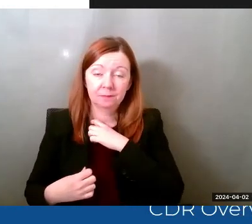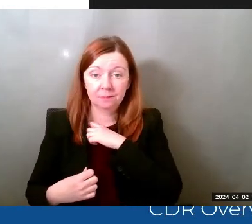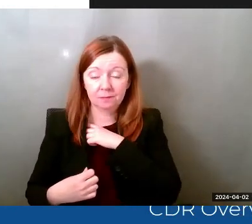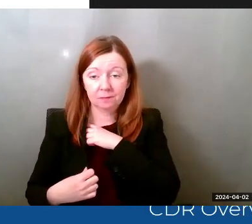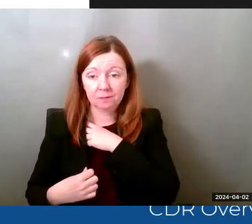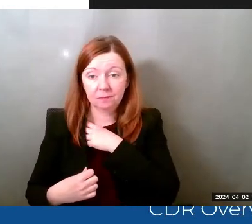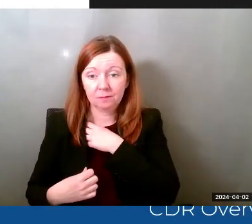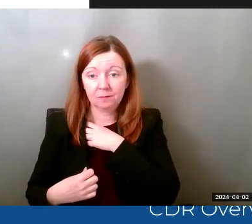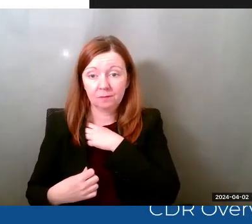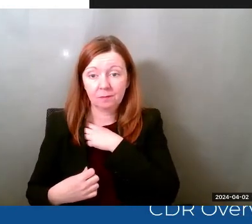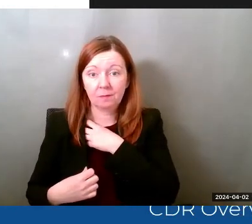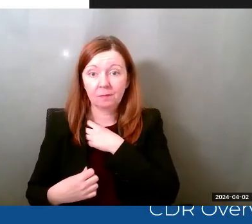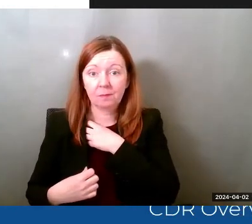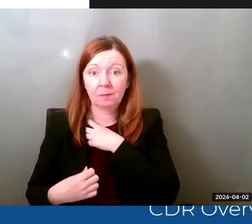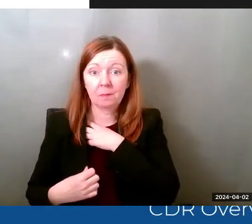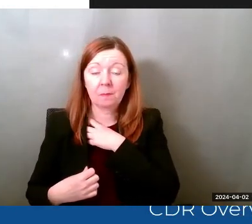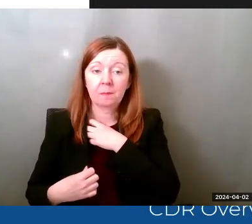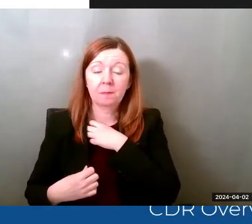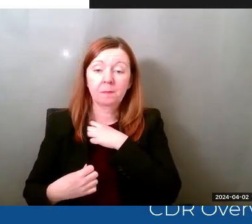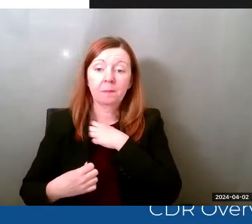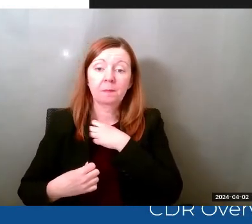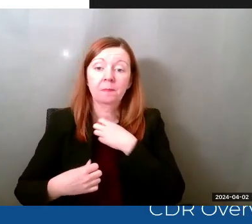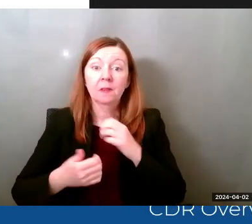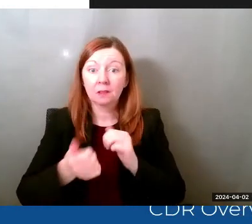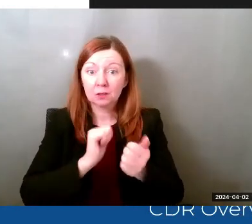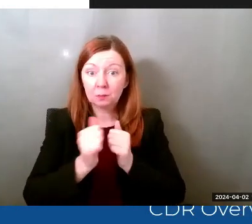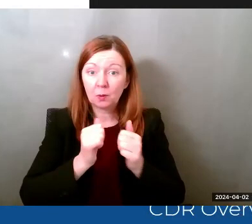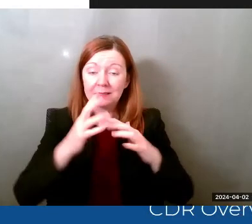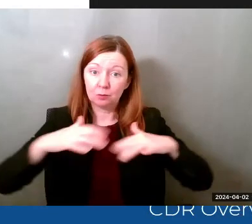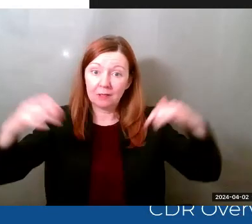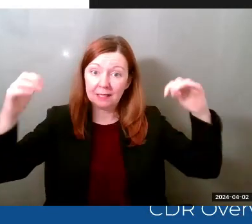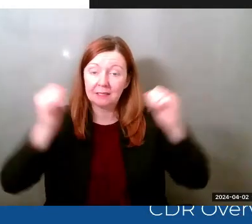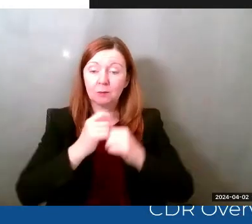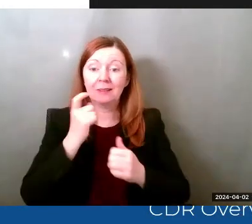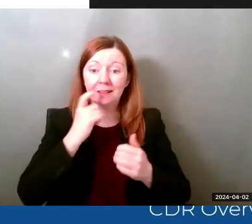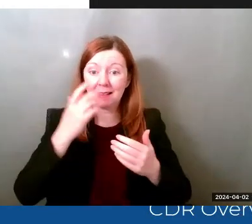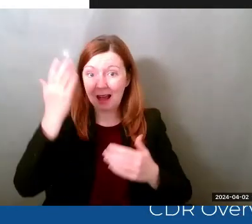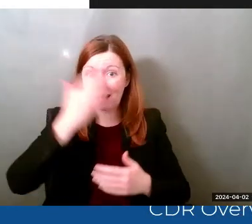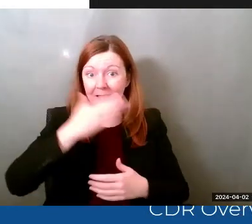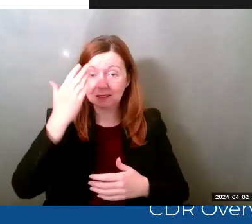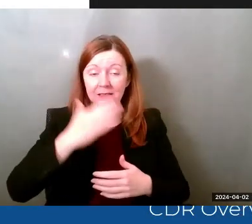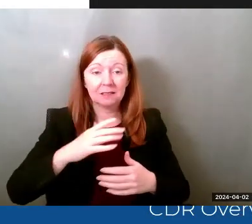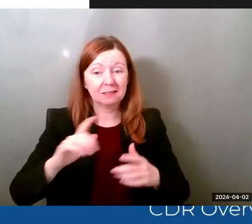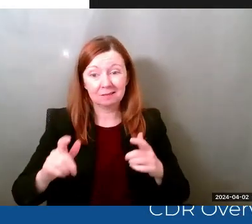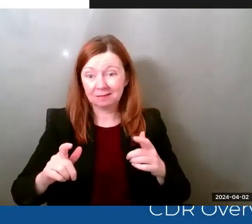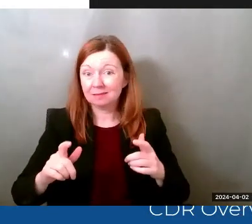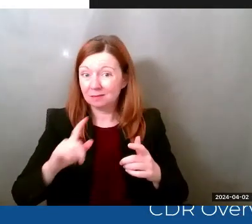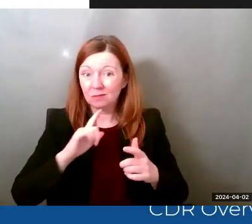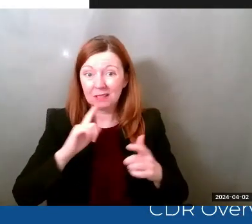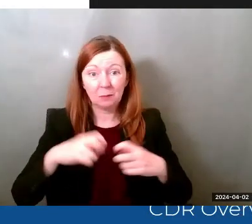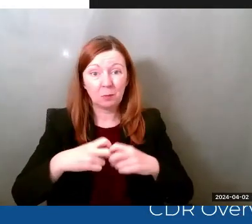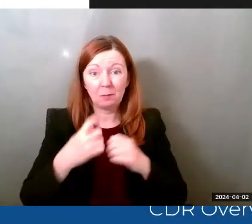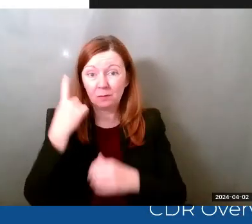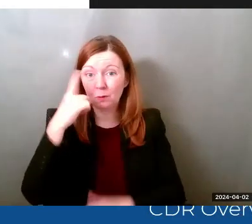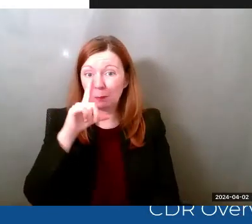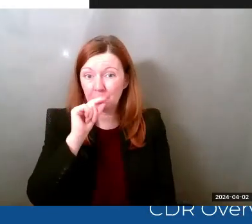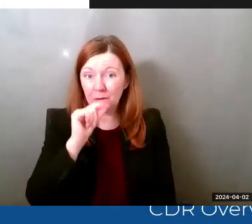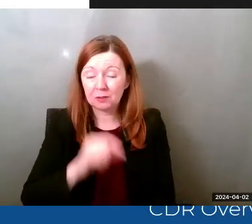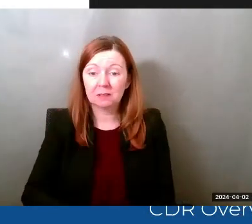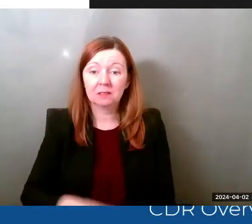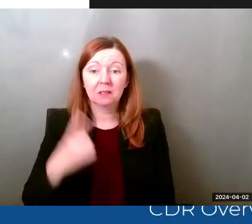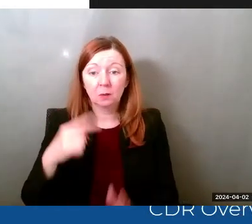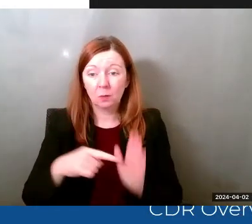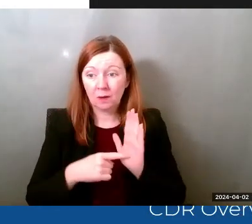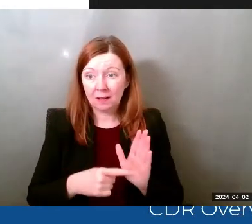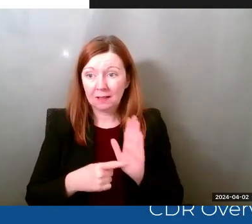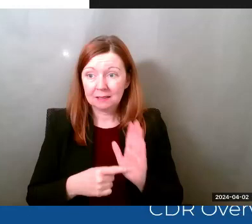Their sports arenas with glass facades around the country are huge bird killers. One example